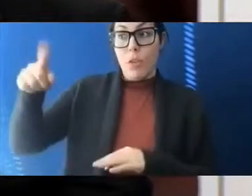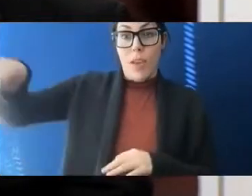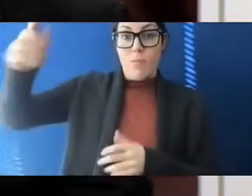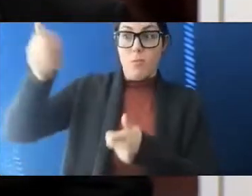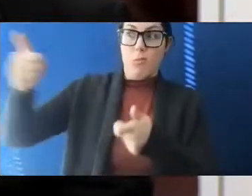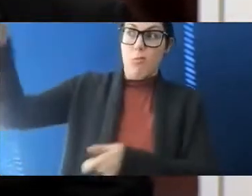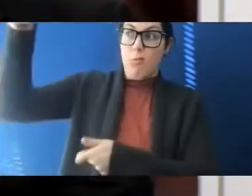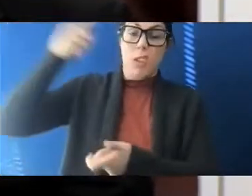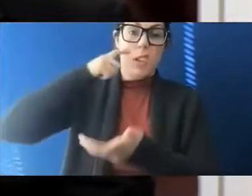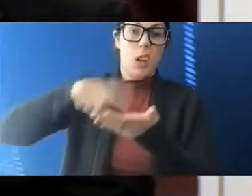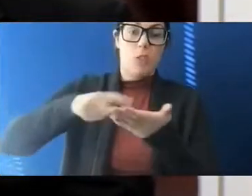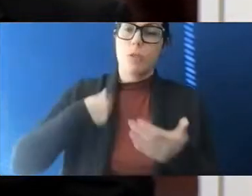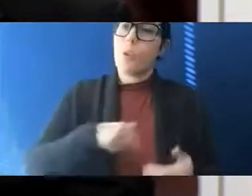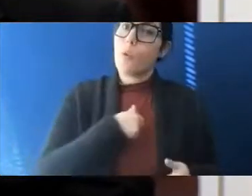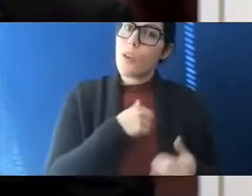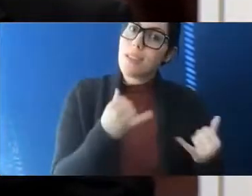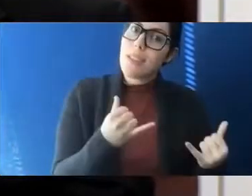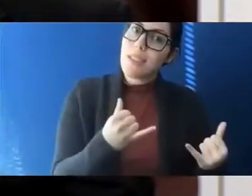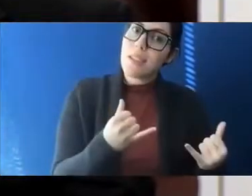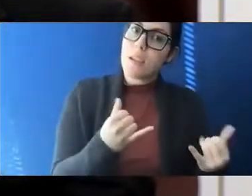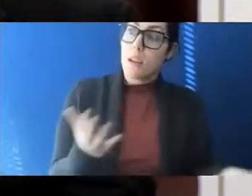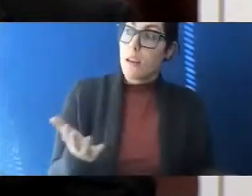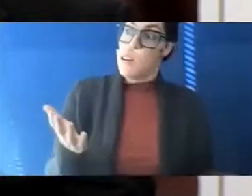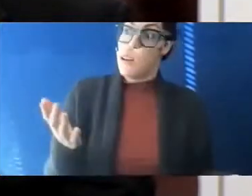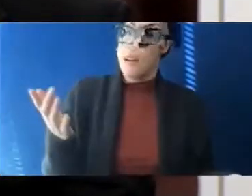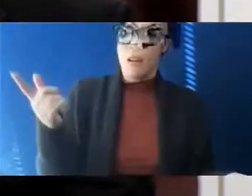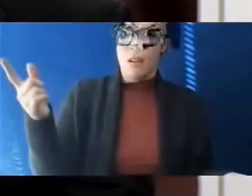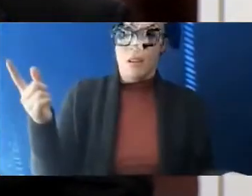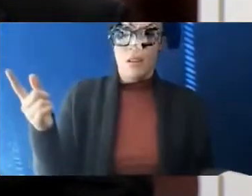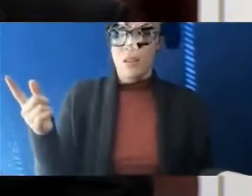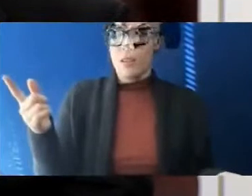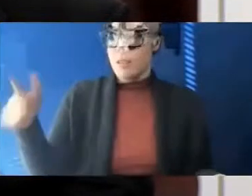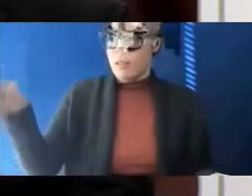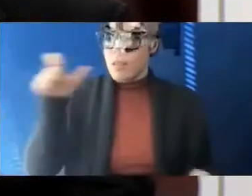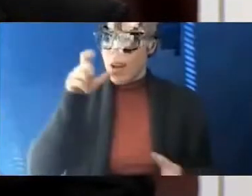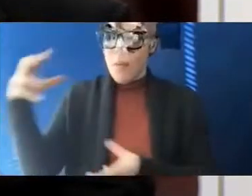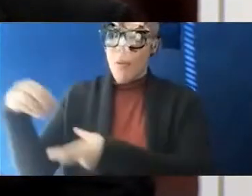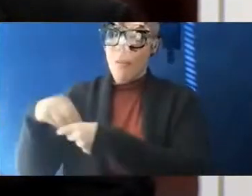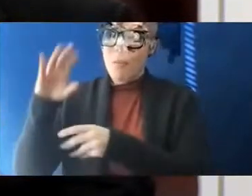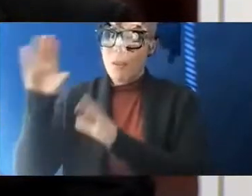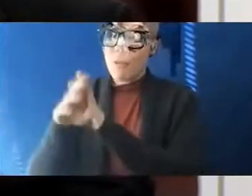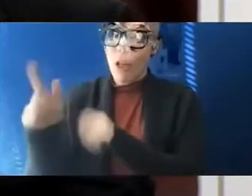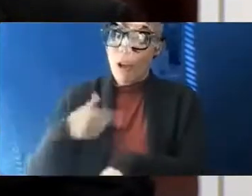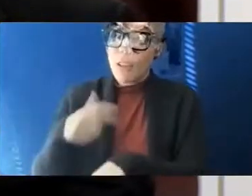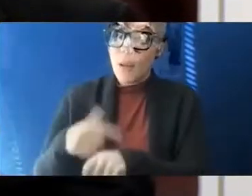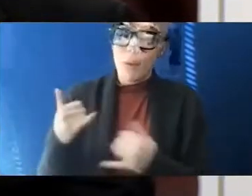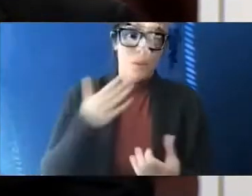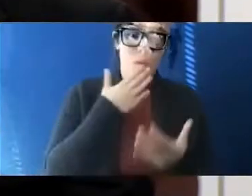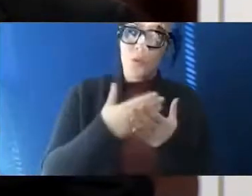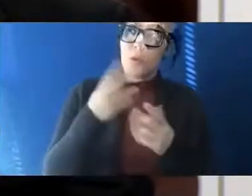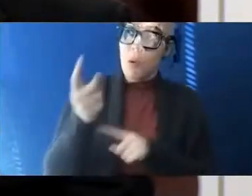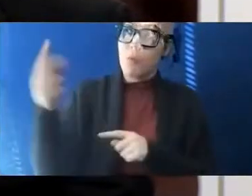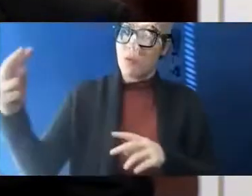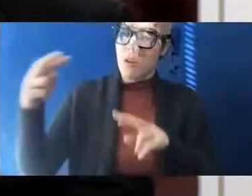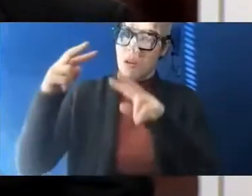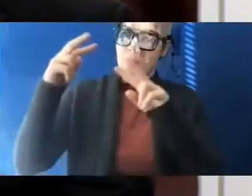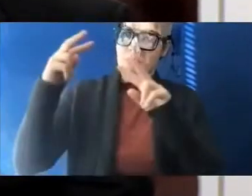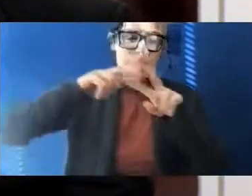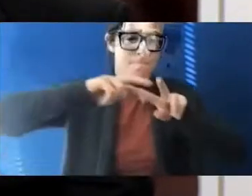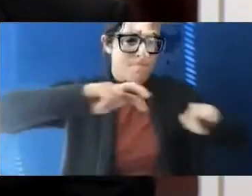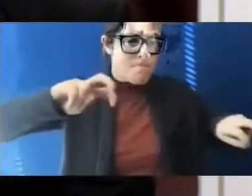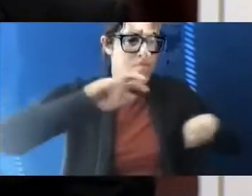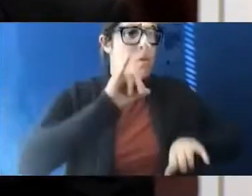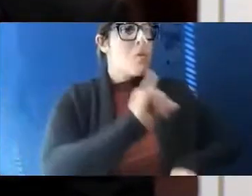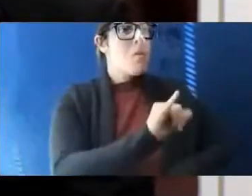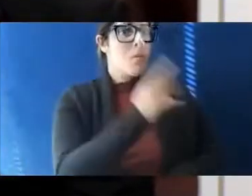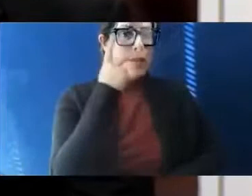that you have been out of the picture for a long time, and now it's a great moment, but if you want to come and share this journey with